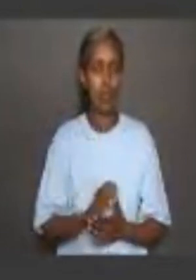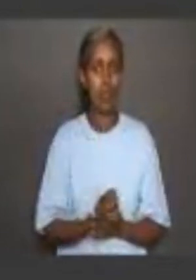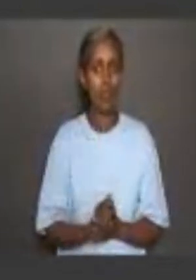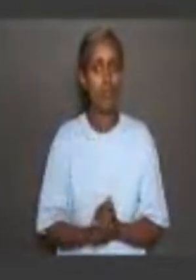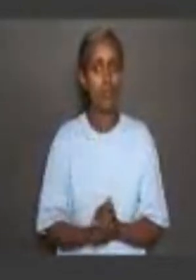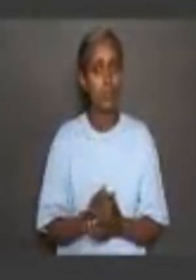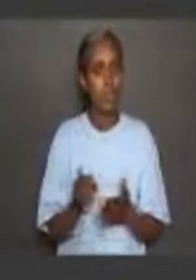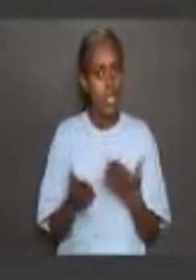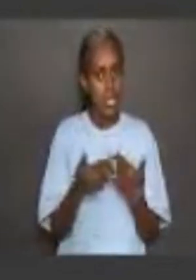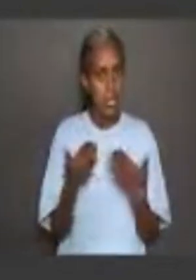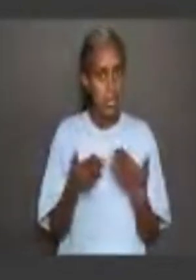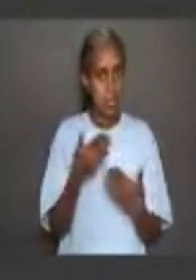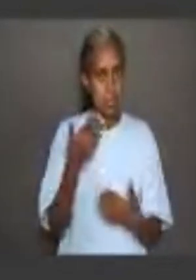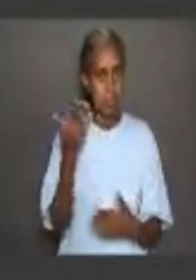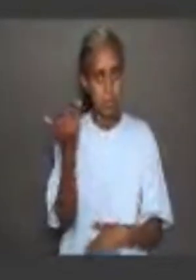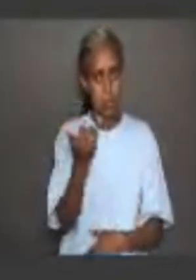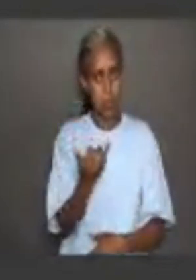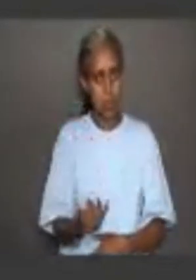are easy to draw.